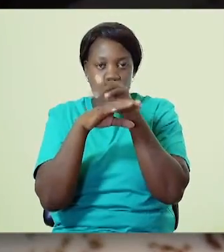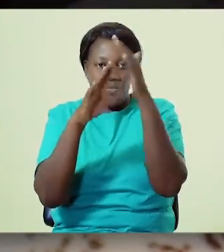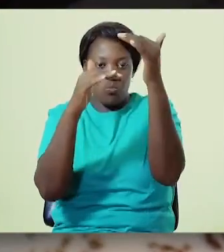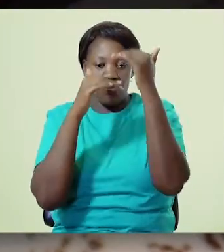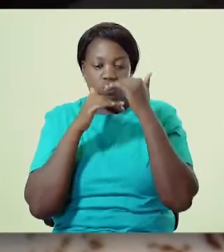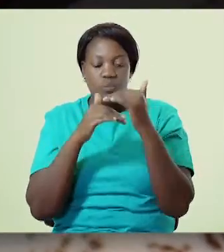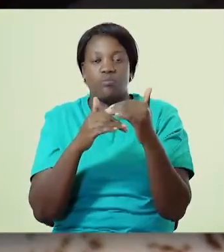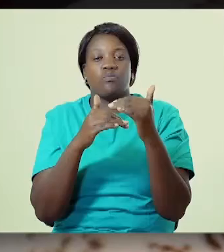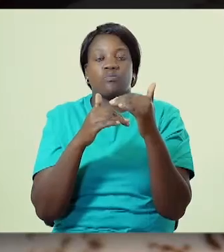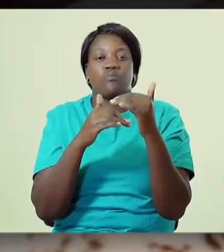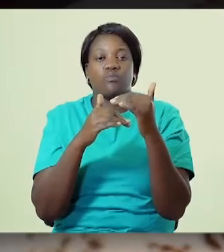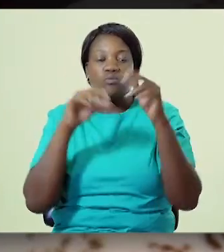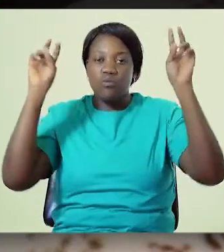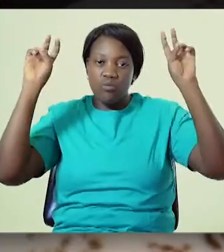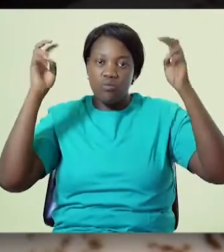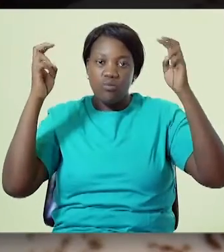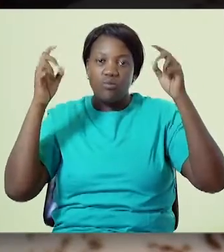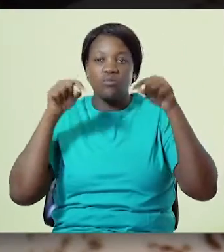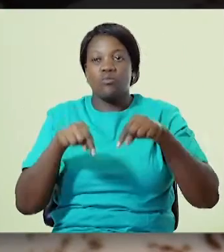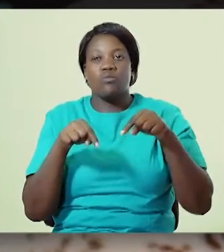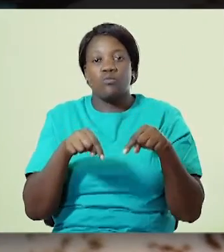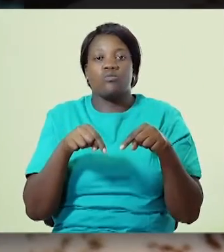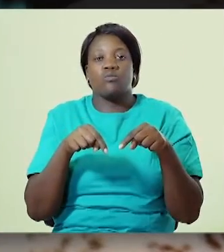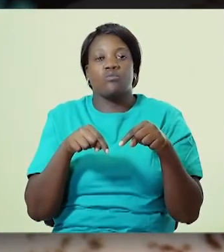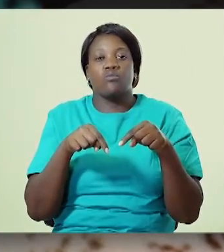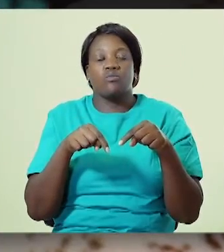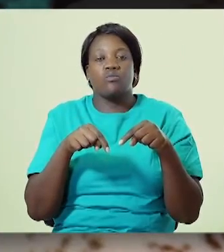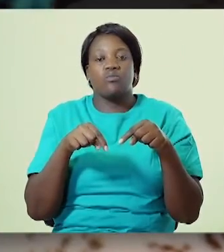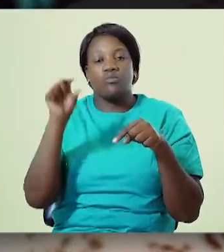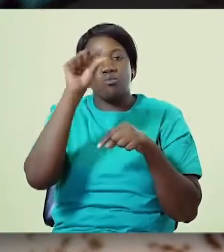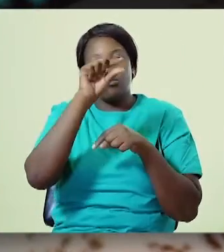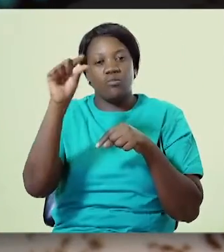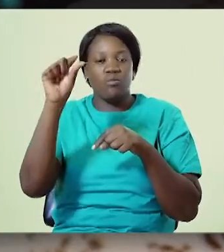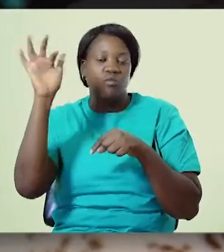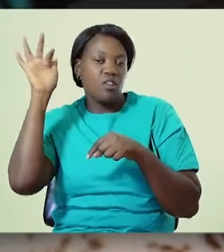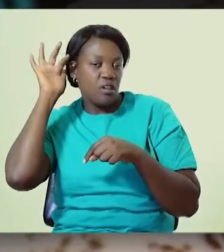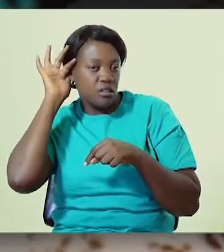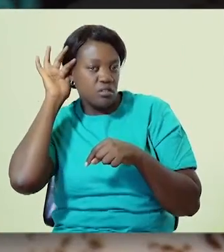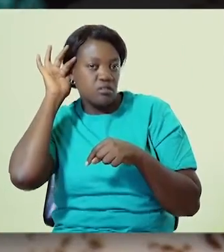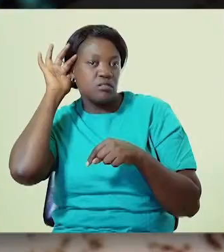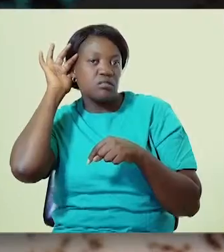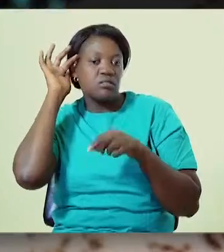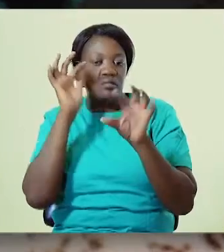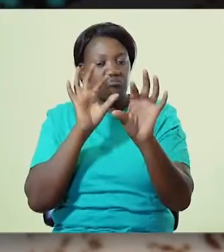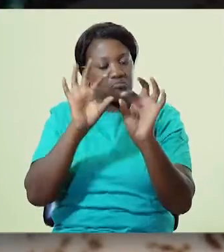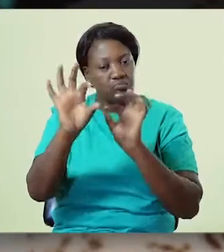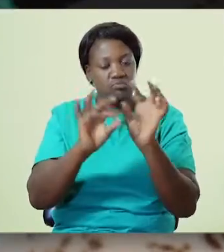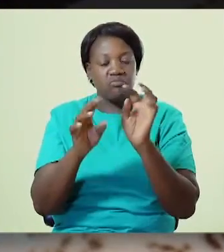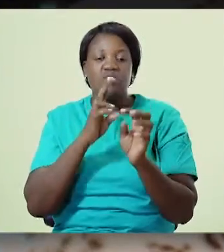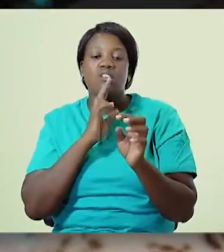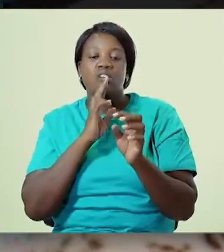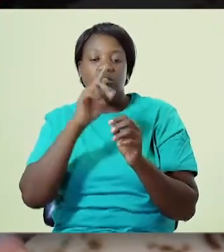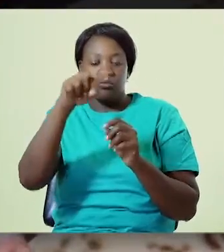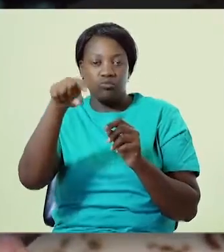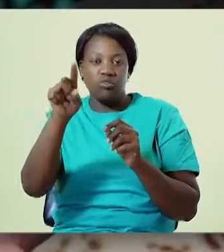under the number, write down the keyword for today's program, which is the word listening. Then identify the correct